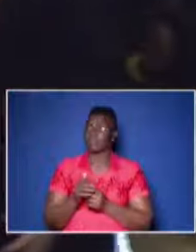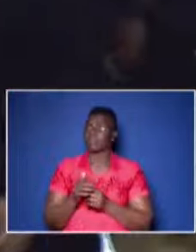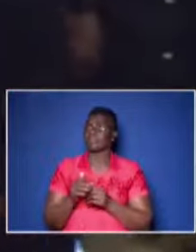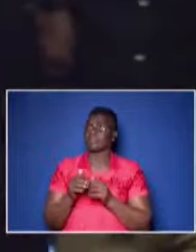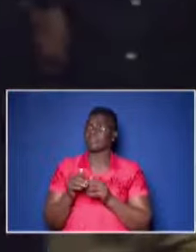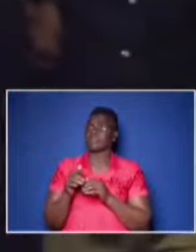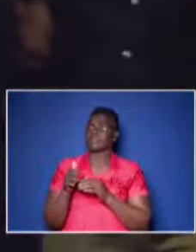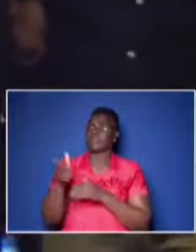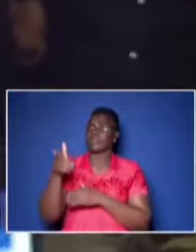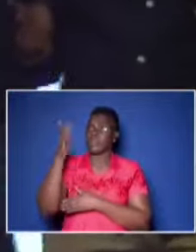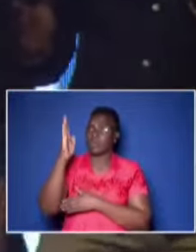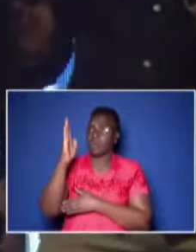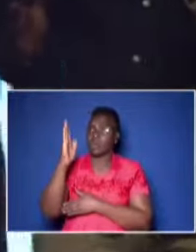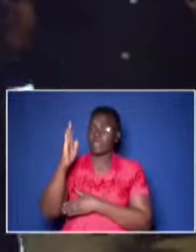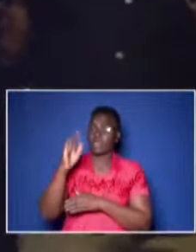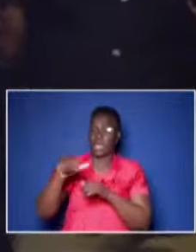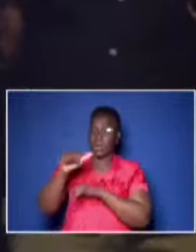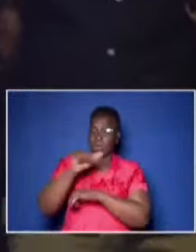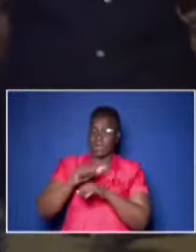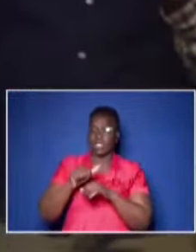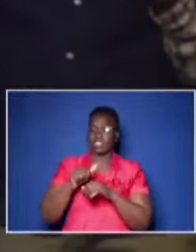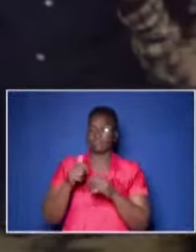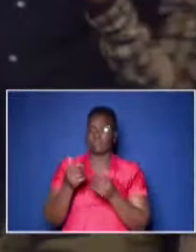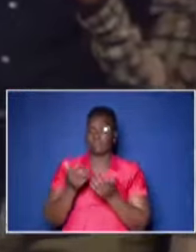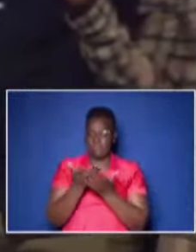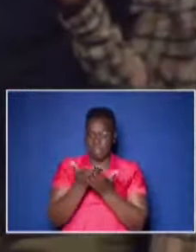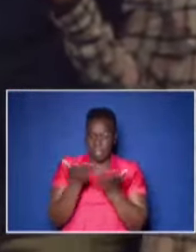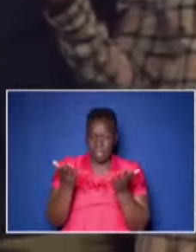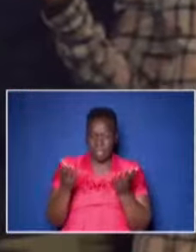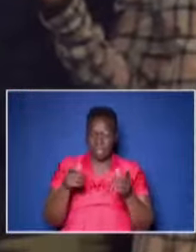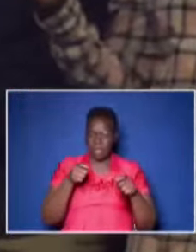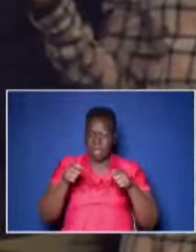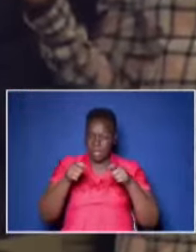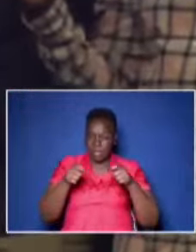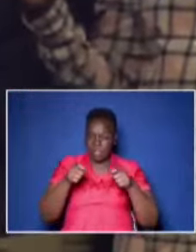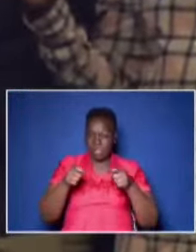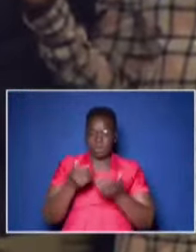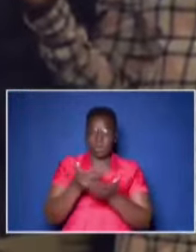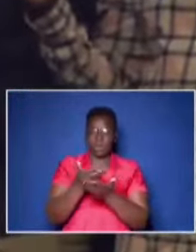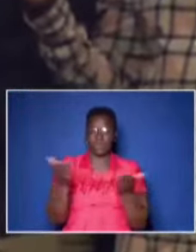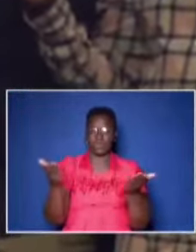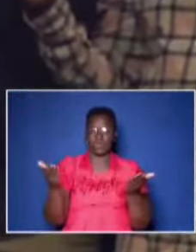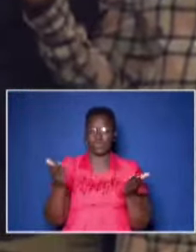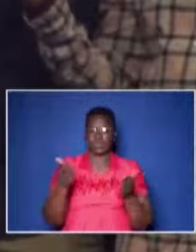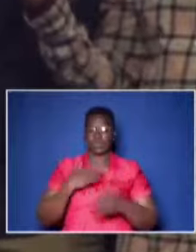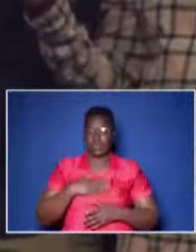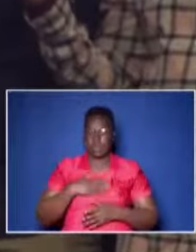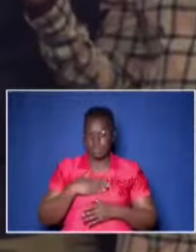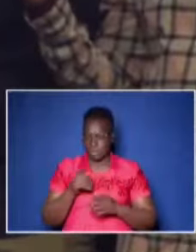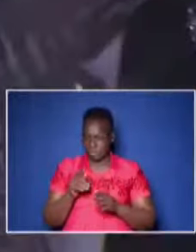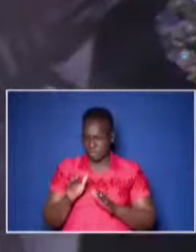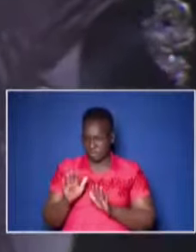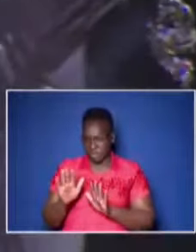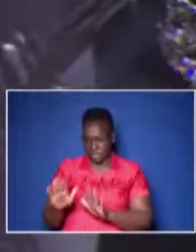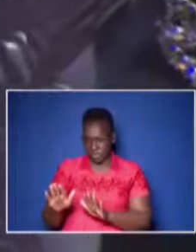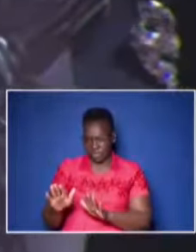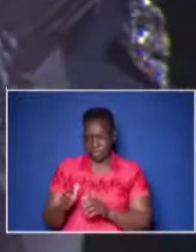you on you that anointing leave them down don't touch them